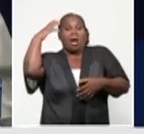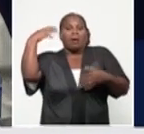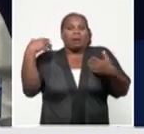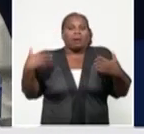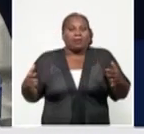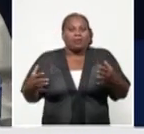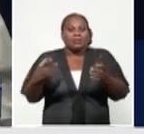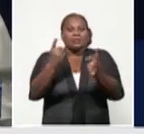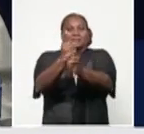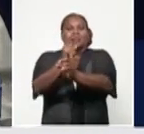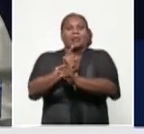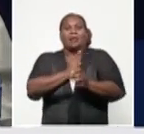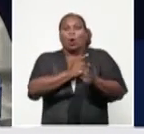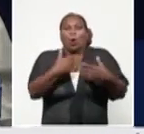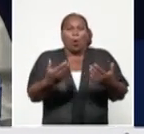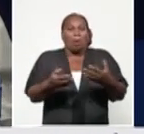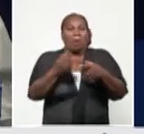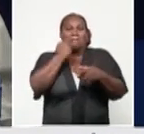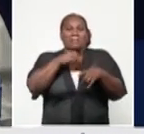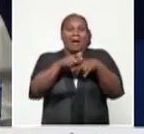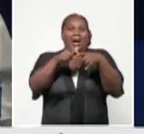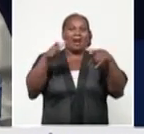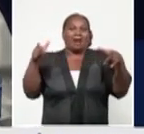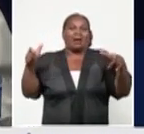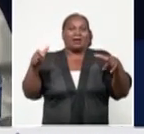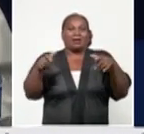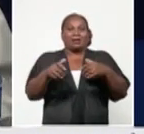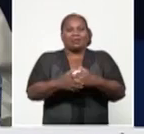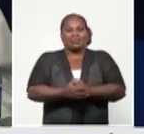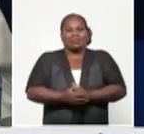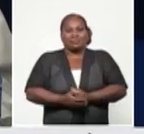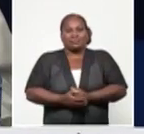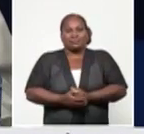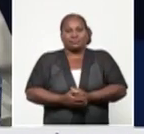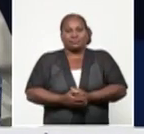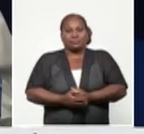can imagine the level of transmission we would currently have in the country.